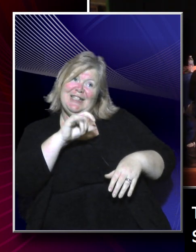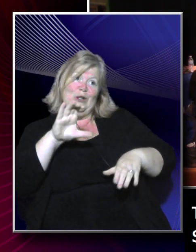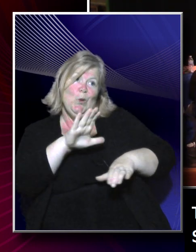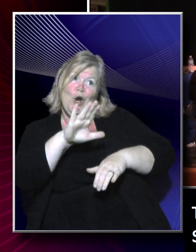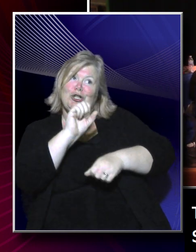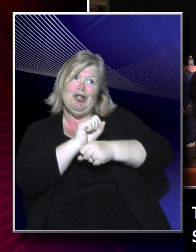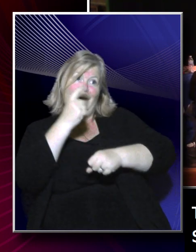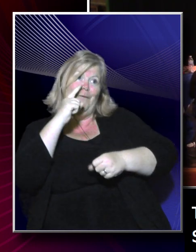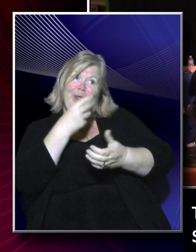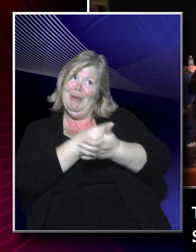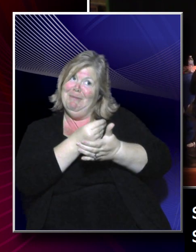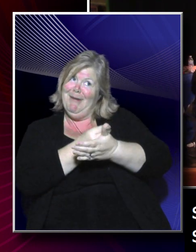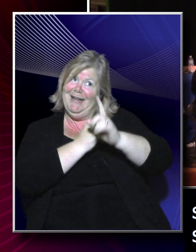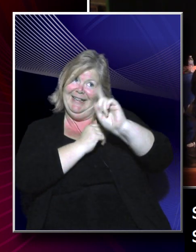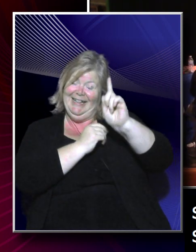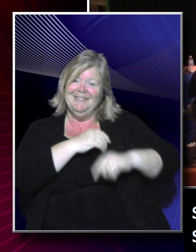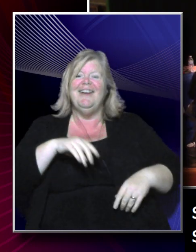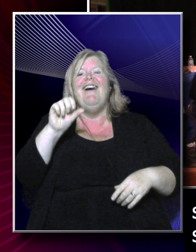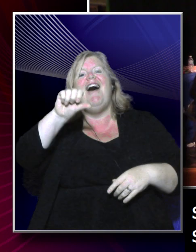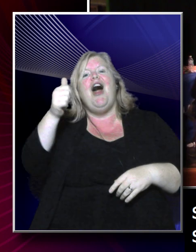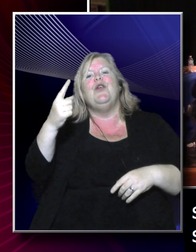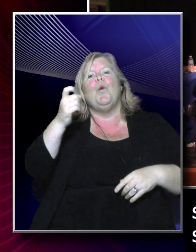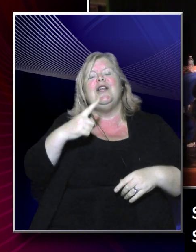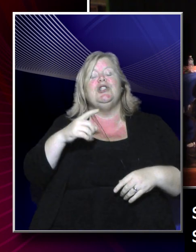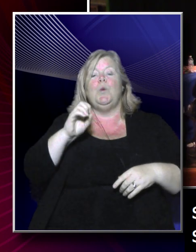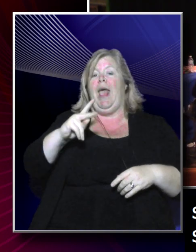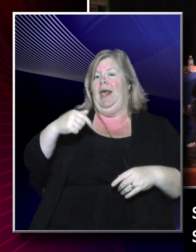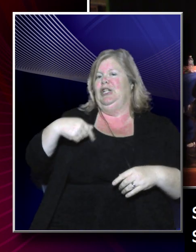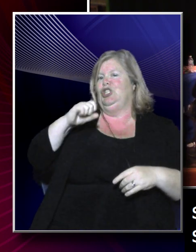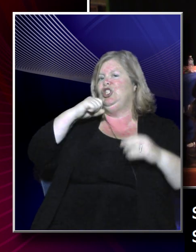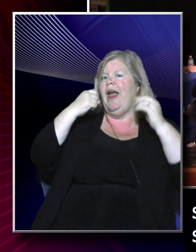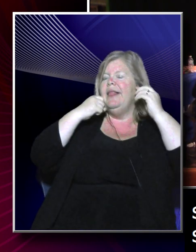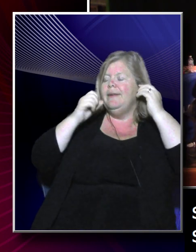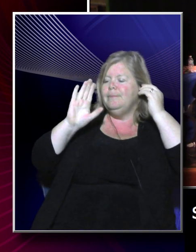Any other questions? This is Shelley.